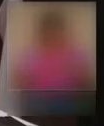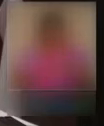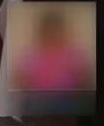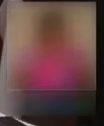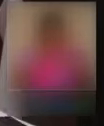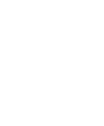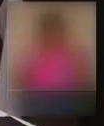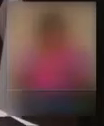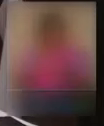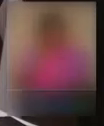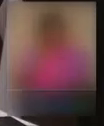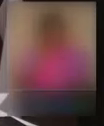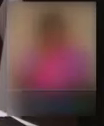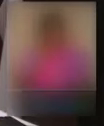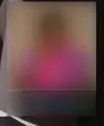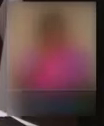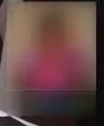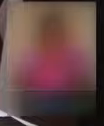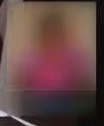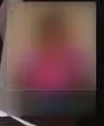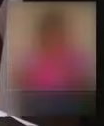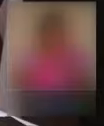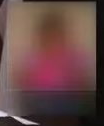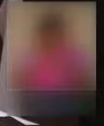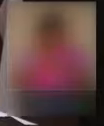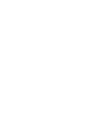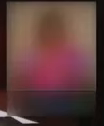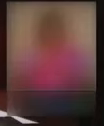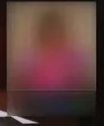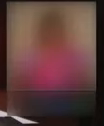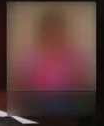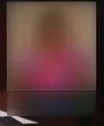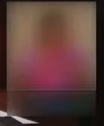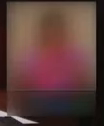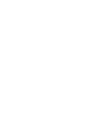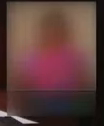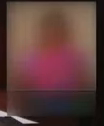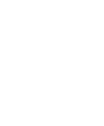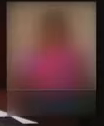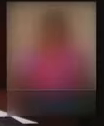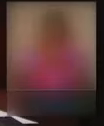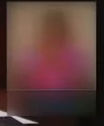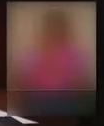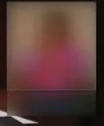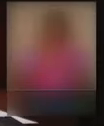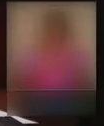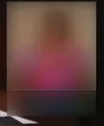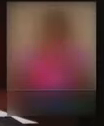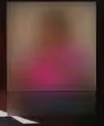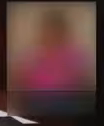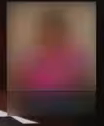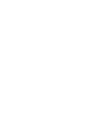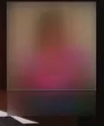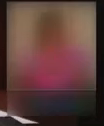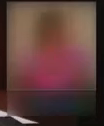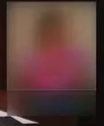Commission consulted? Were local broadcasters consulted in this? When is the government planning to present this bill to Parliament? Did the government consult the social